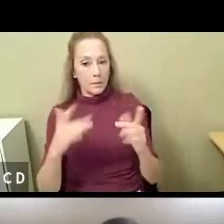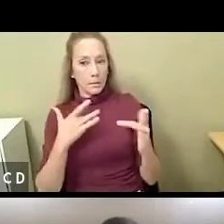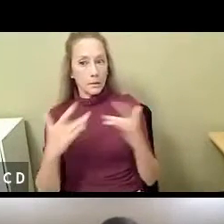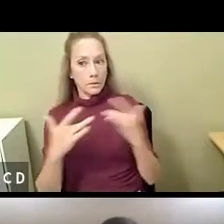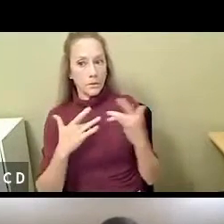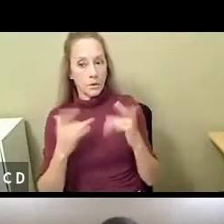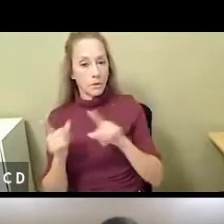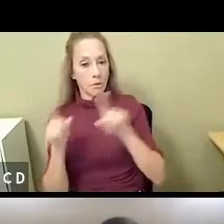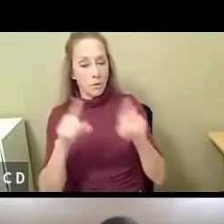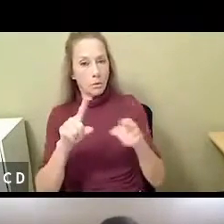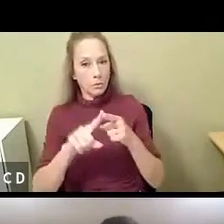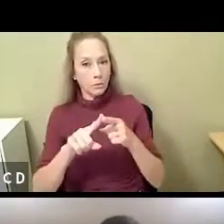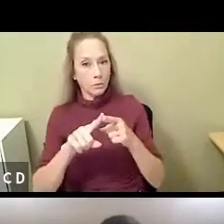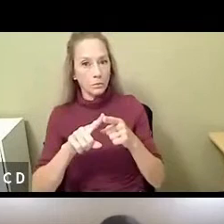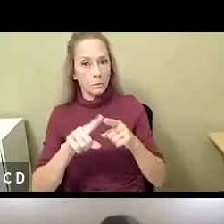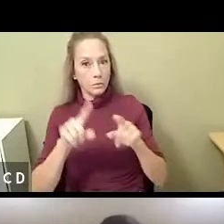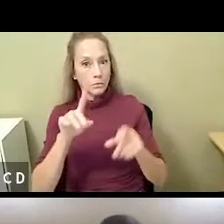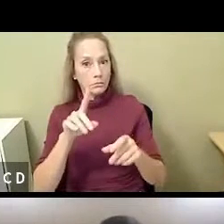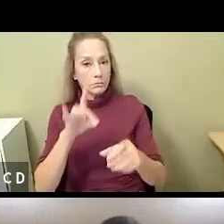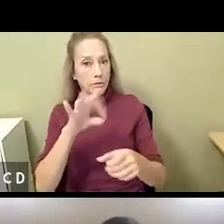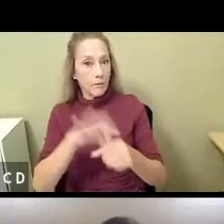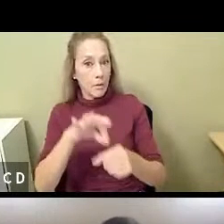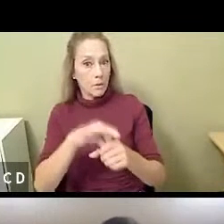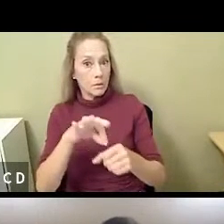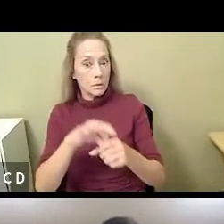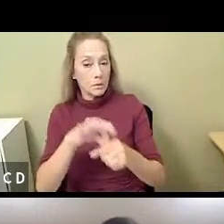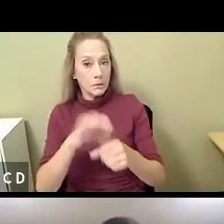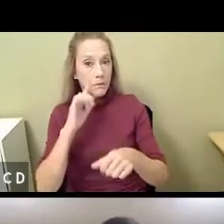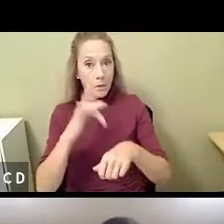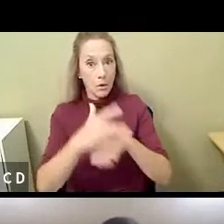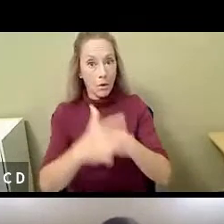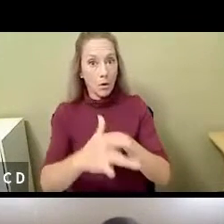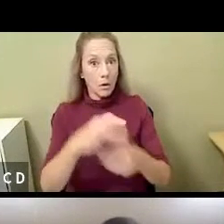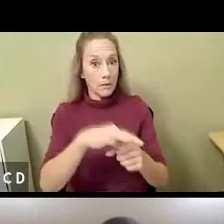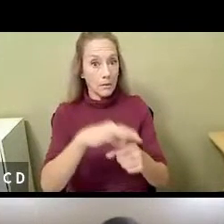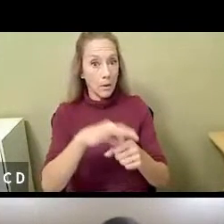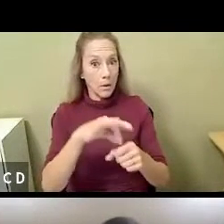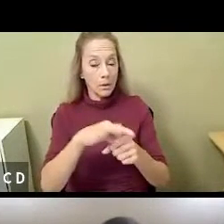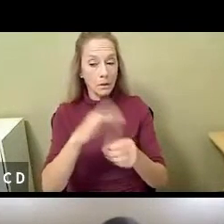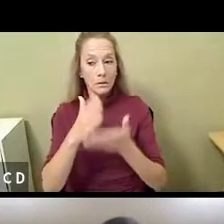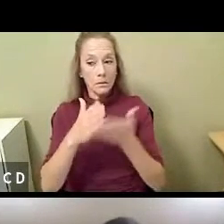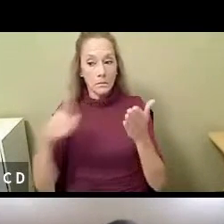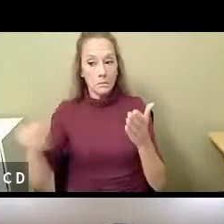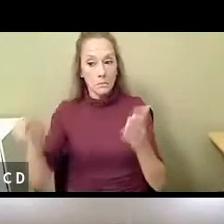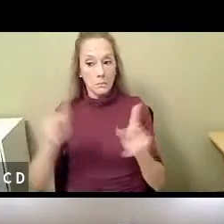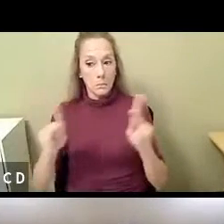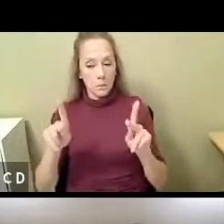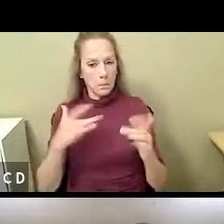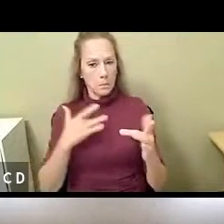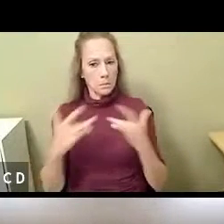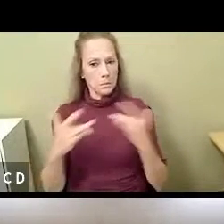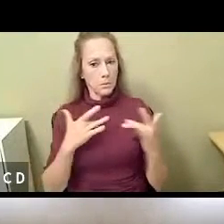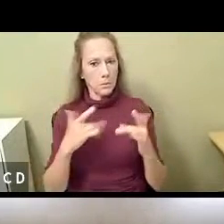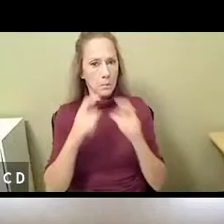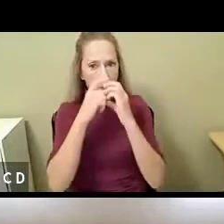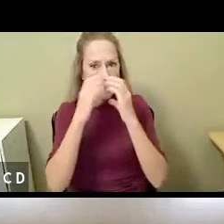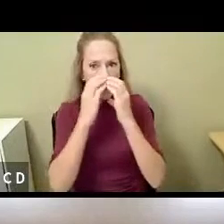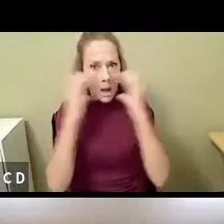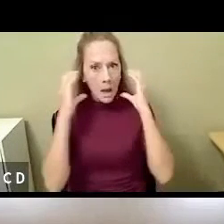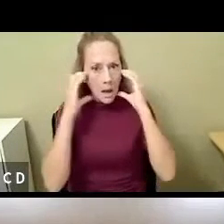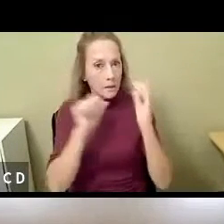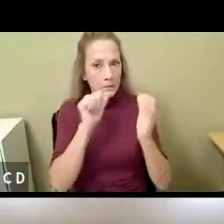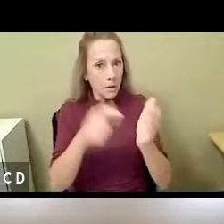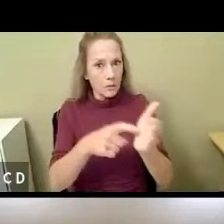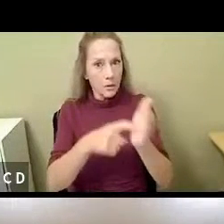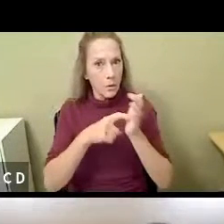stations. Today was the first day of early voting. And they're concerned that masks were not required. And correct